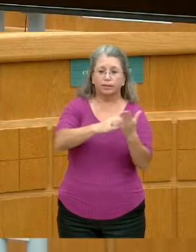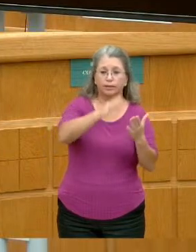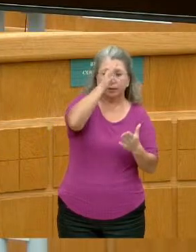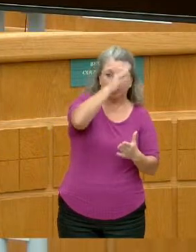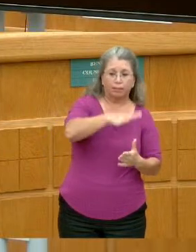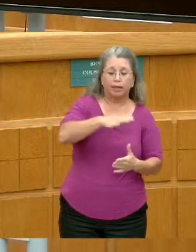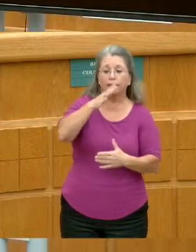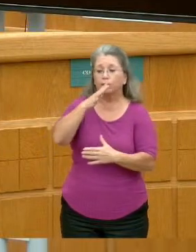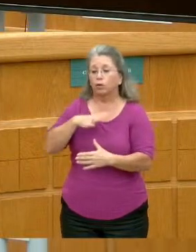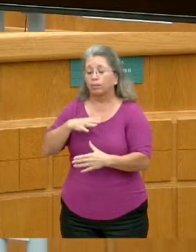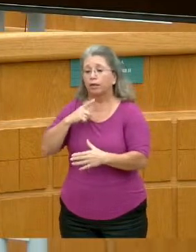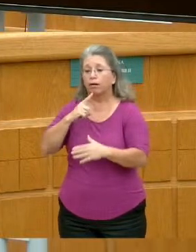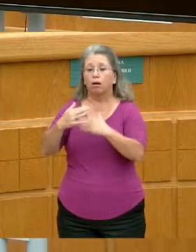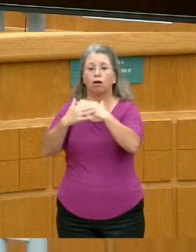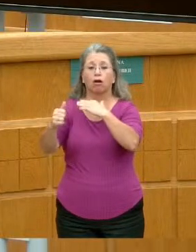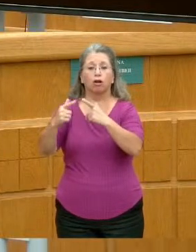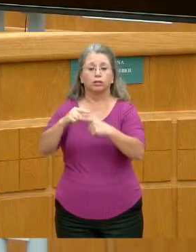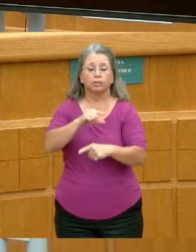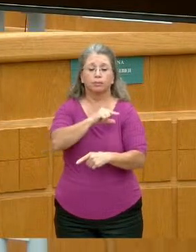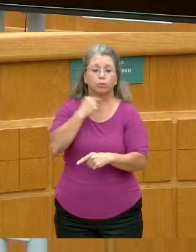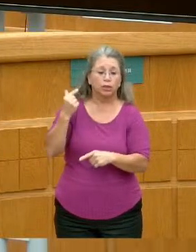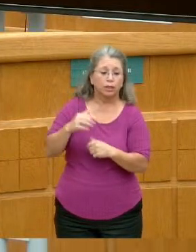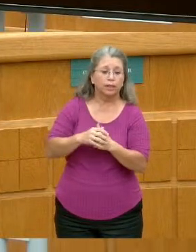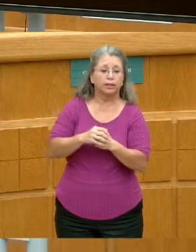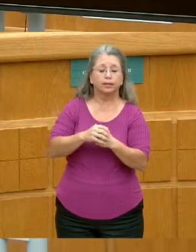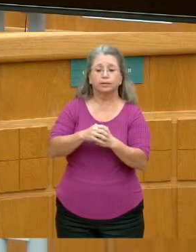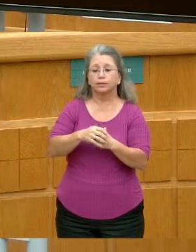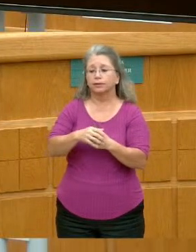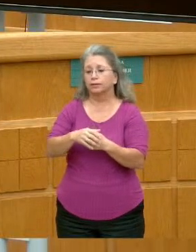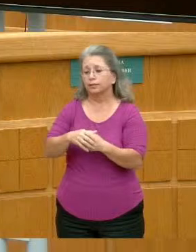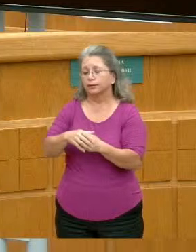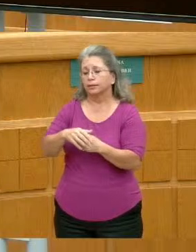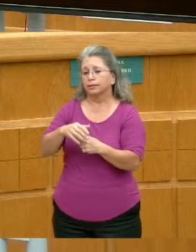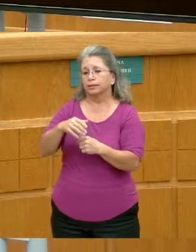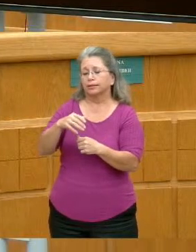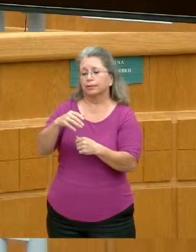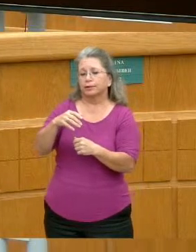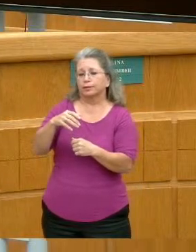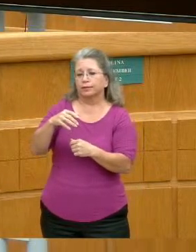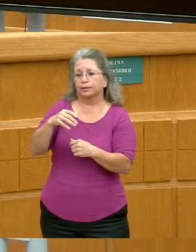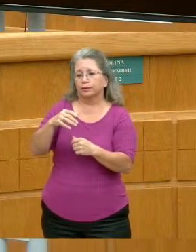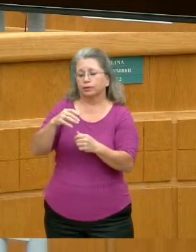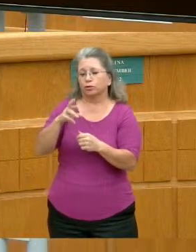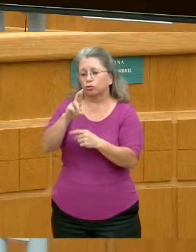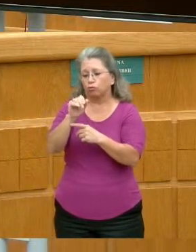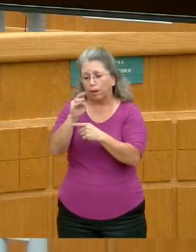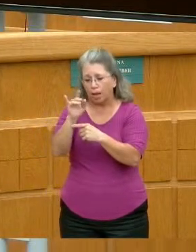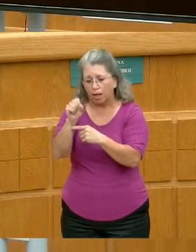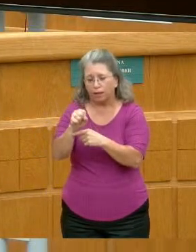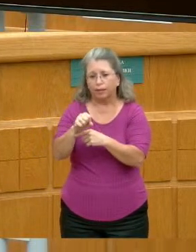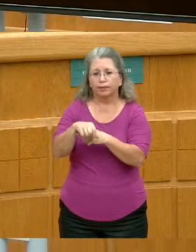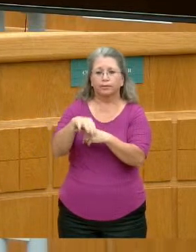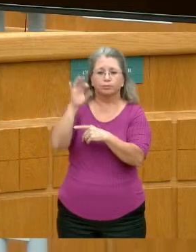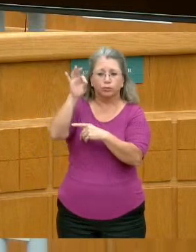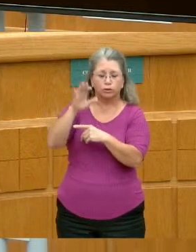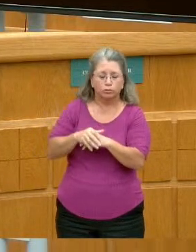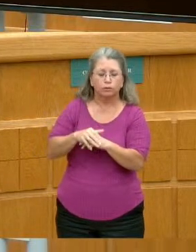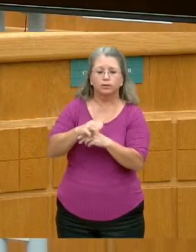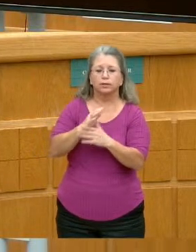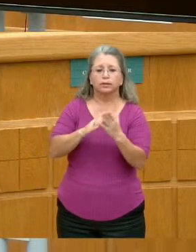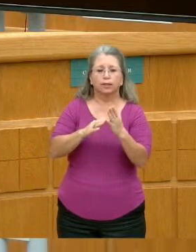be priests and mothers, sheikhs and rabbis, and others ministers to the sick. It's what we do every